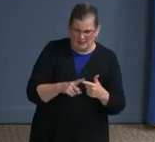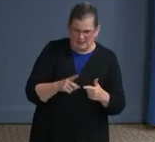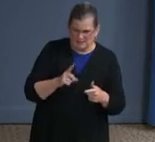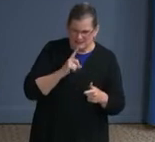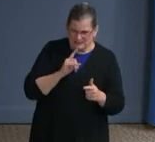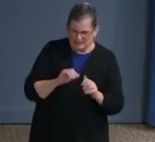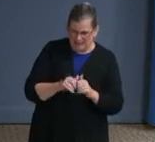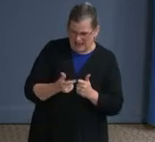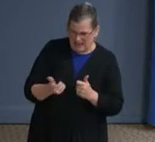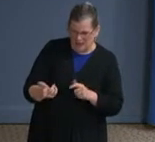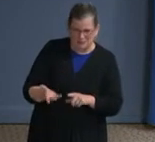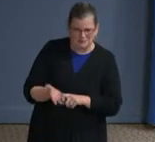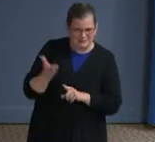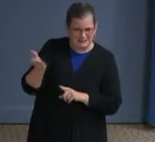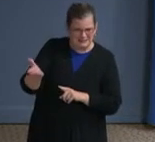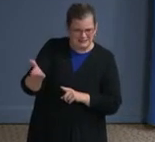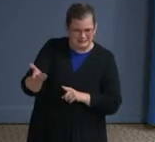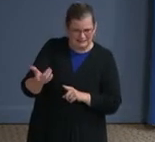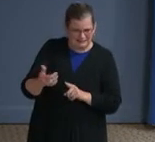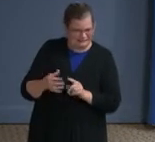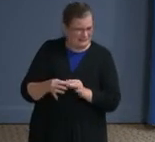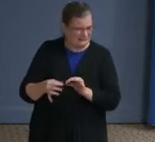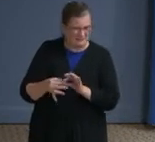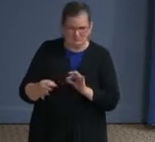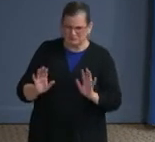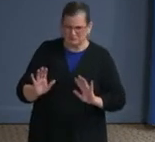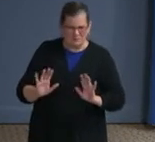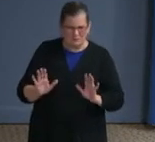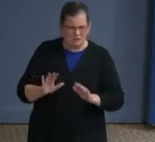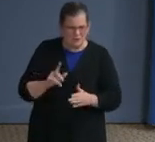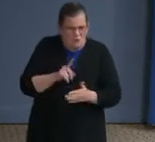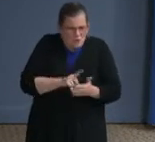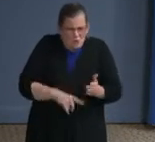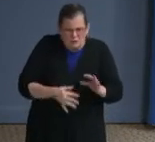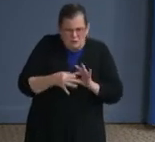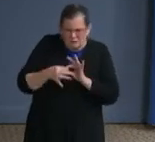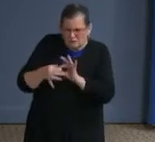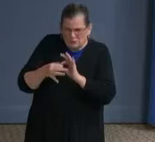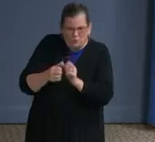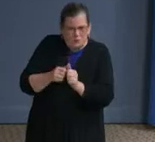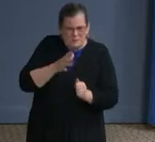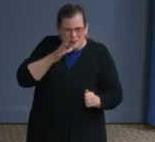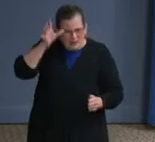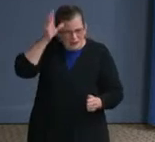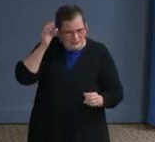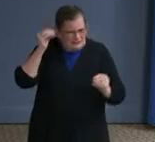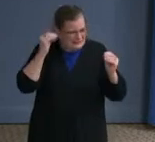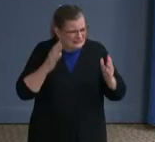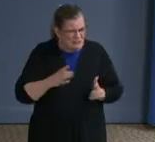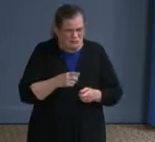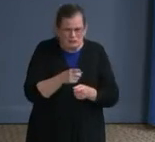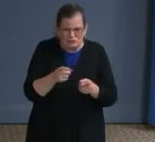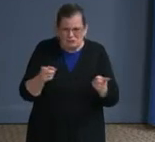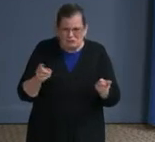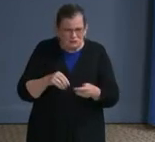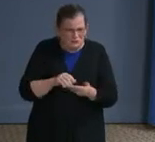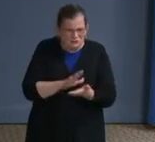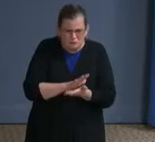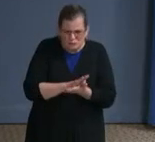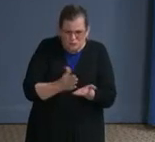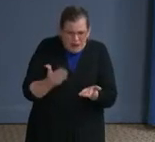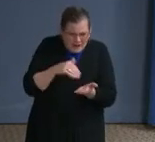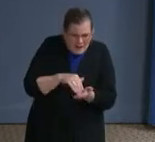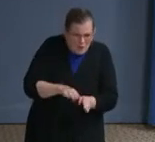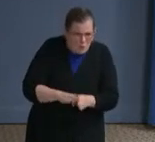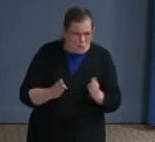what the bill provided, what does that say to the parents and to teachers with regard to when the school would open? So let's